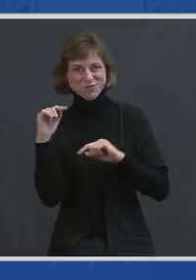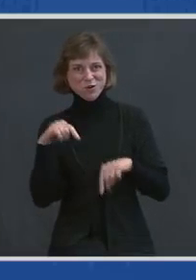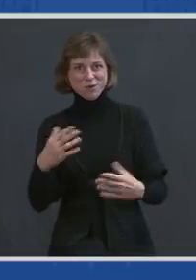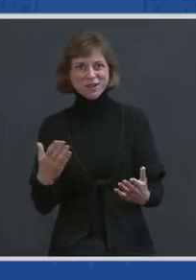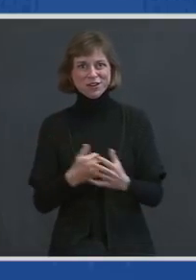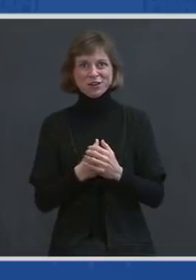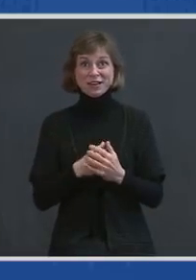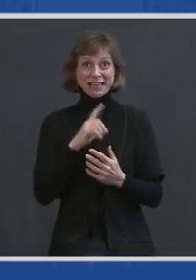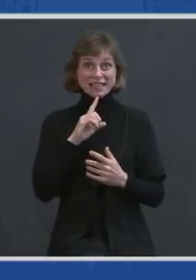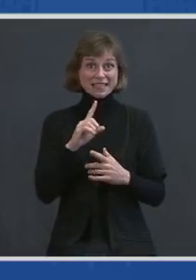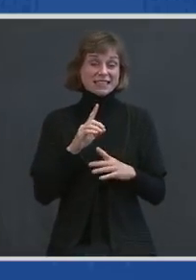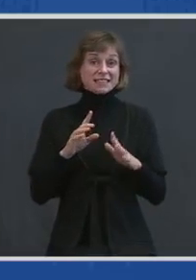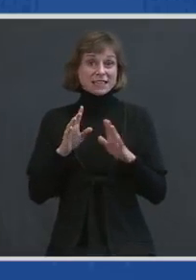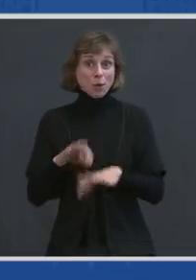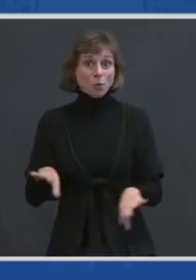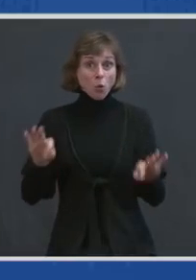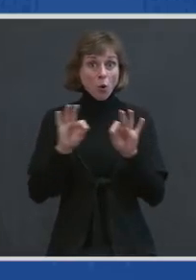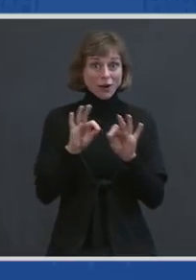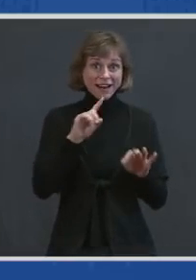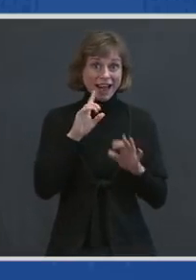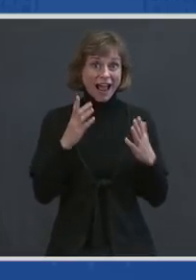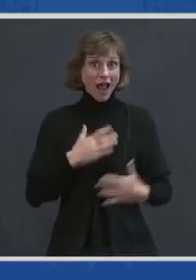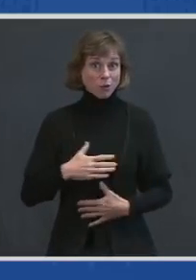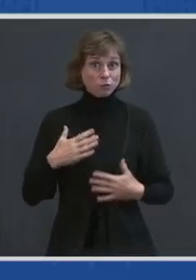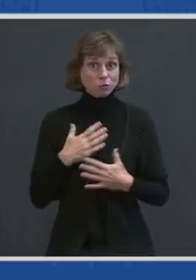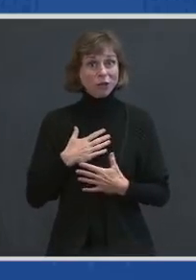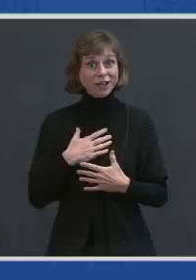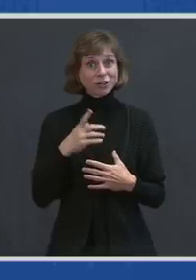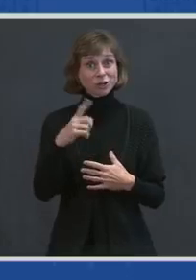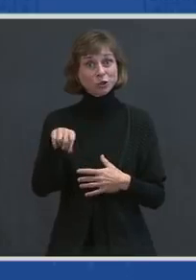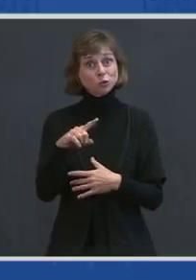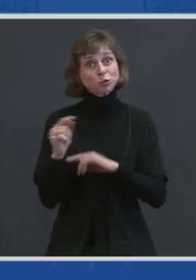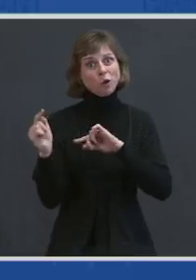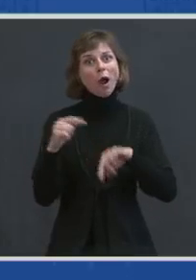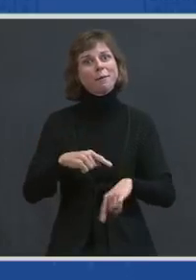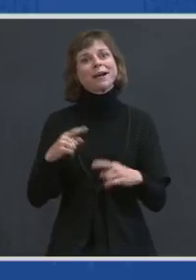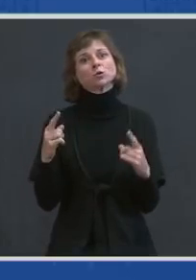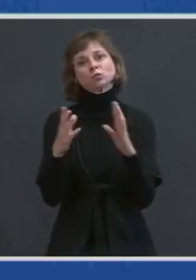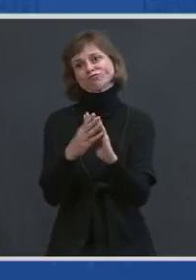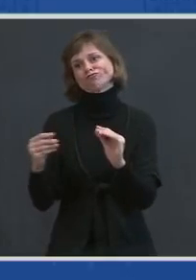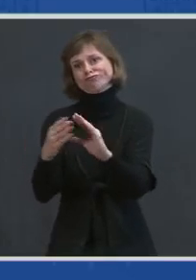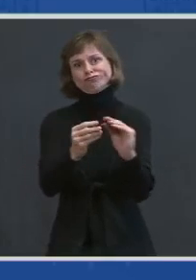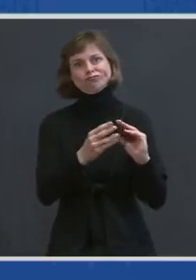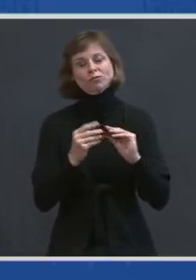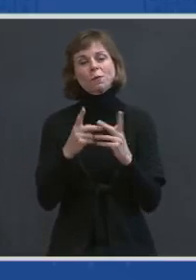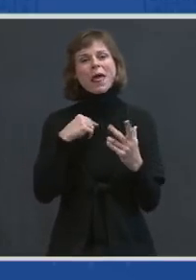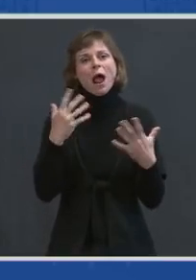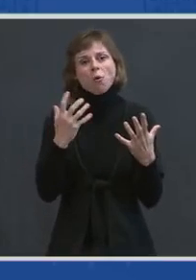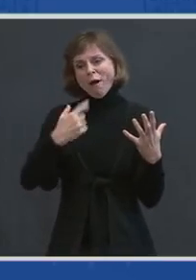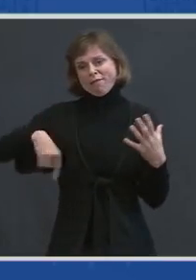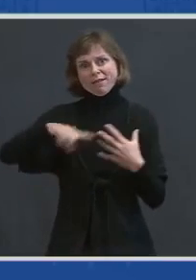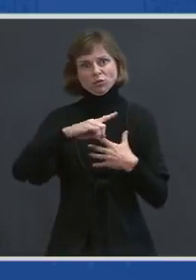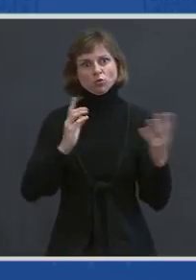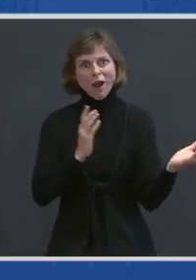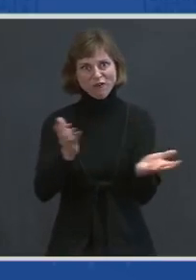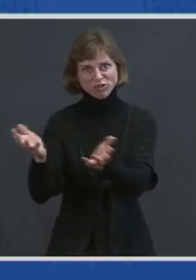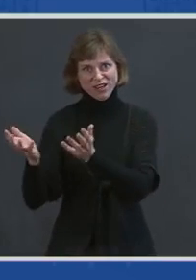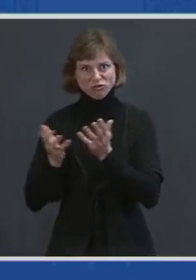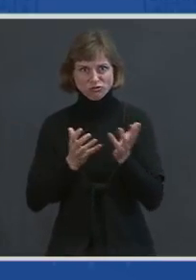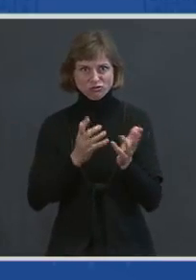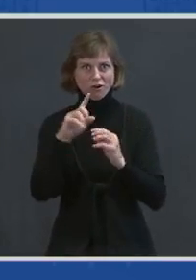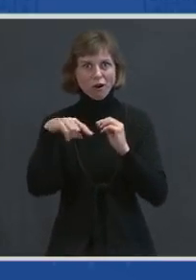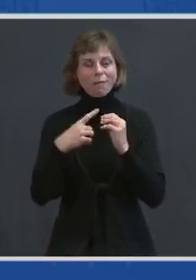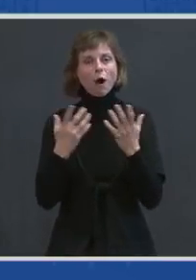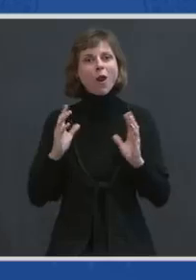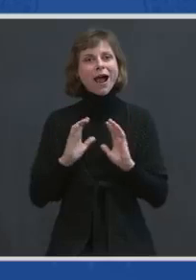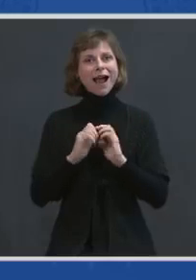is important, and I appreciate you being willing to come and tell your stories. I wanted this to be a conversation about what the